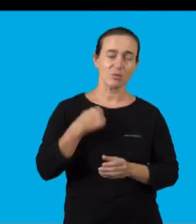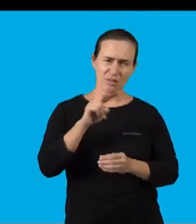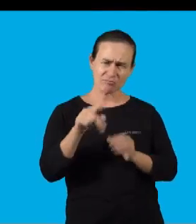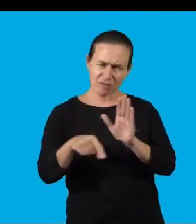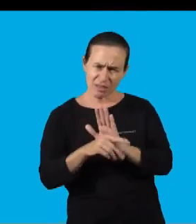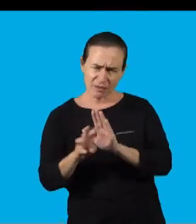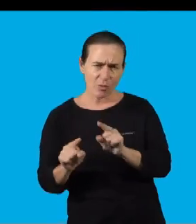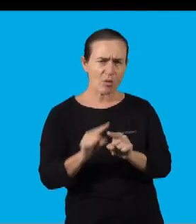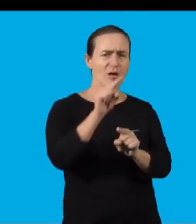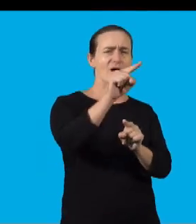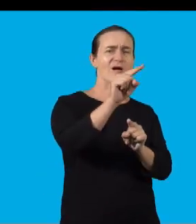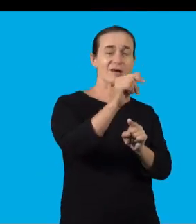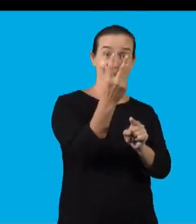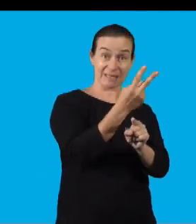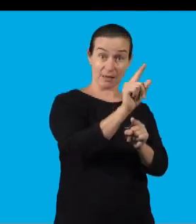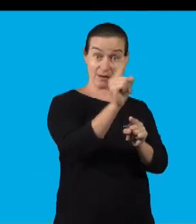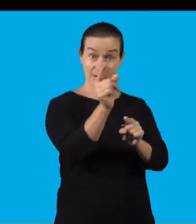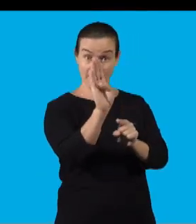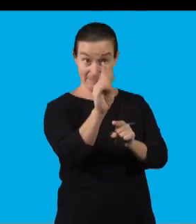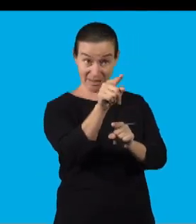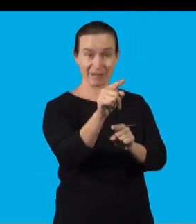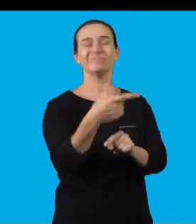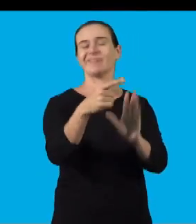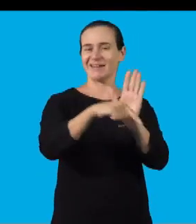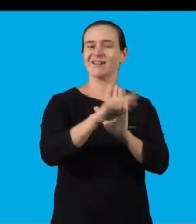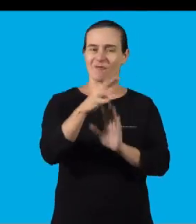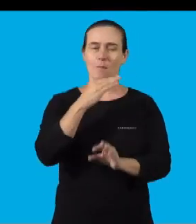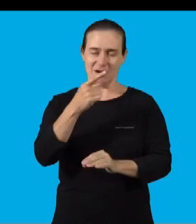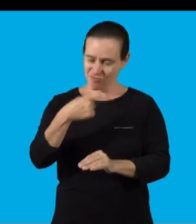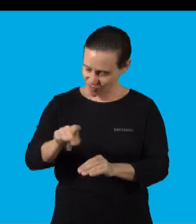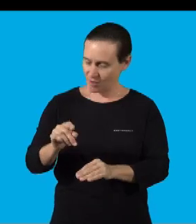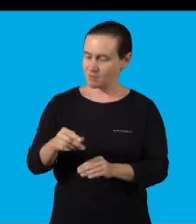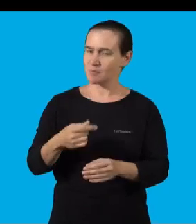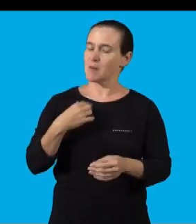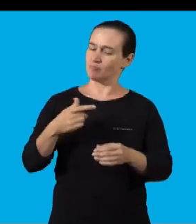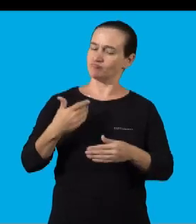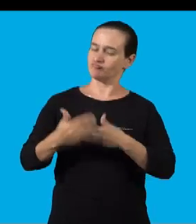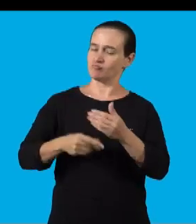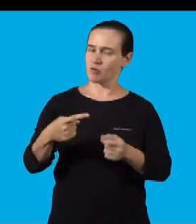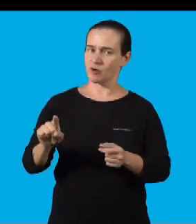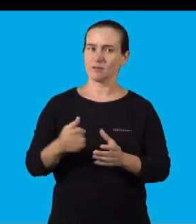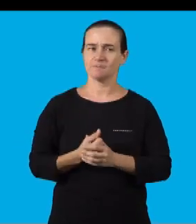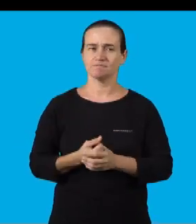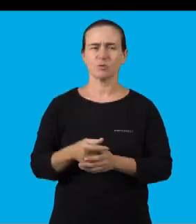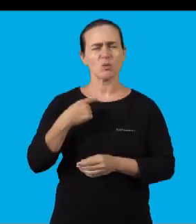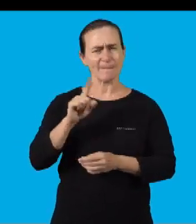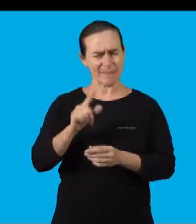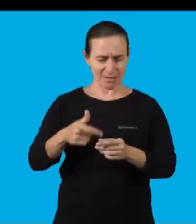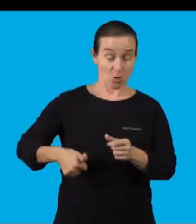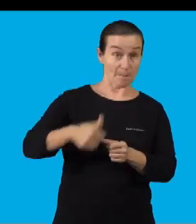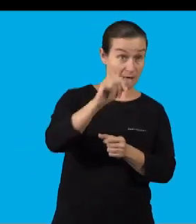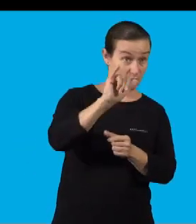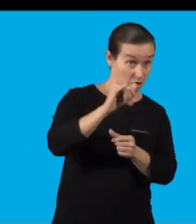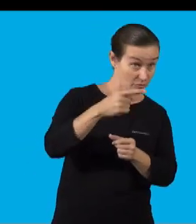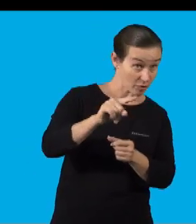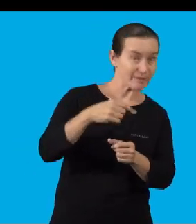we were given, we can see that the value of b is a negative 4. So again, we are still moving in the right direction. So you always need to check